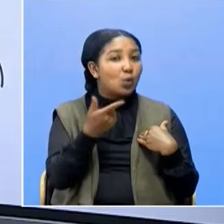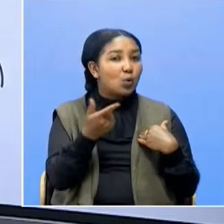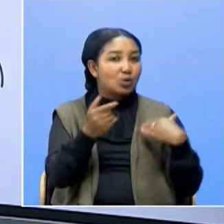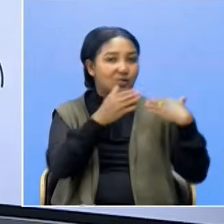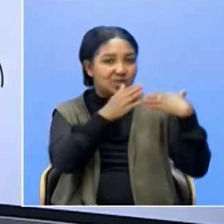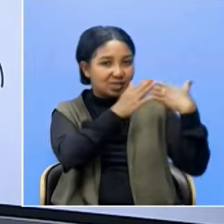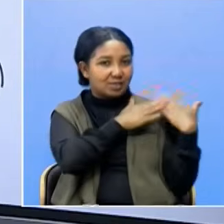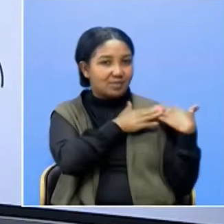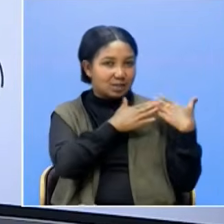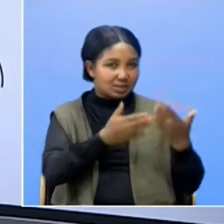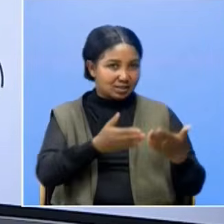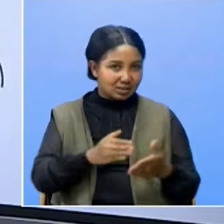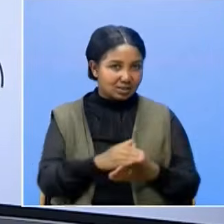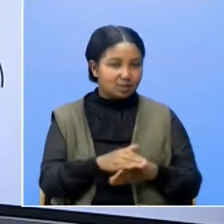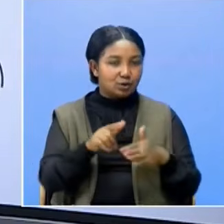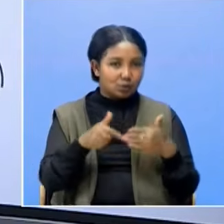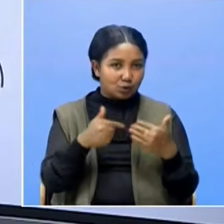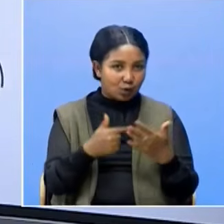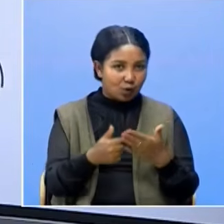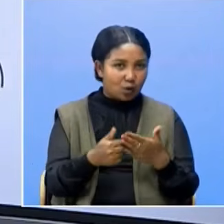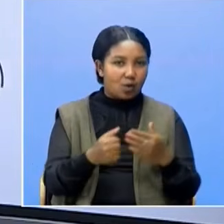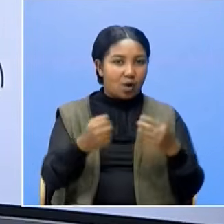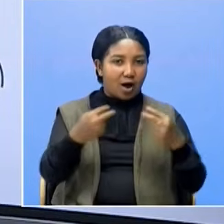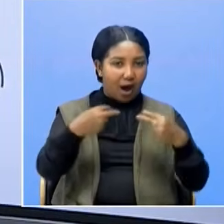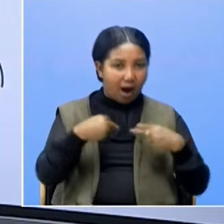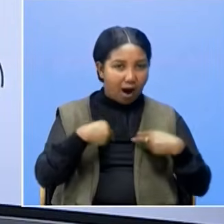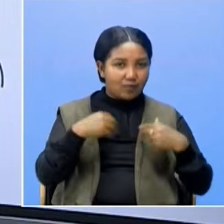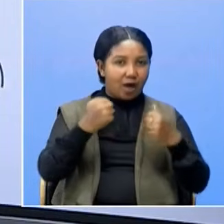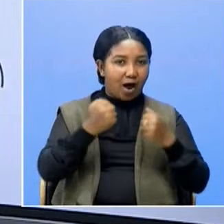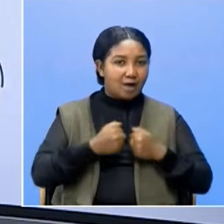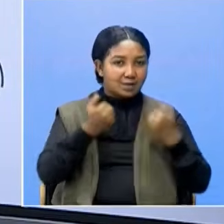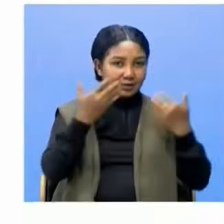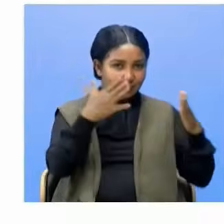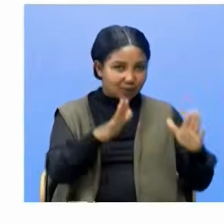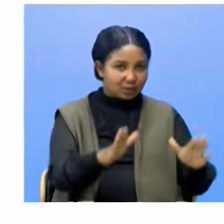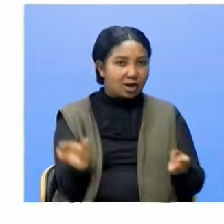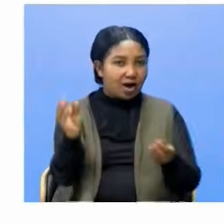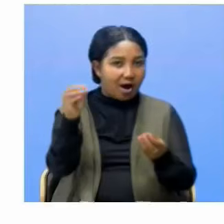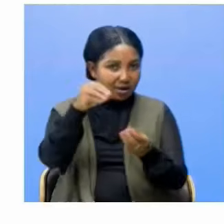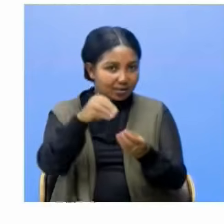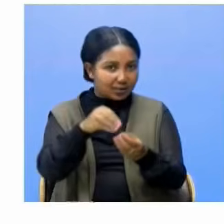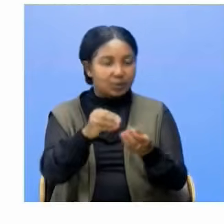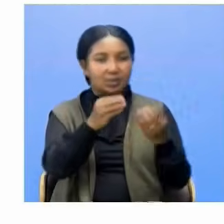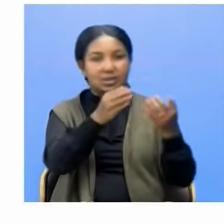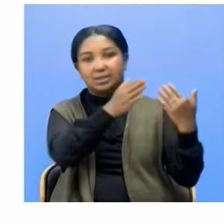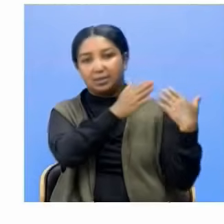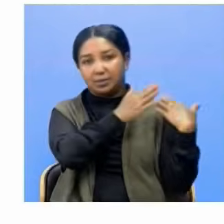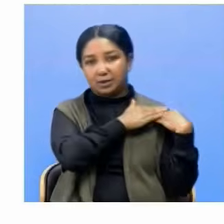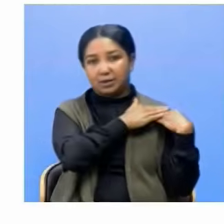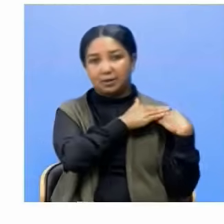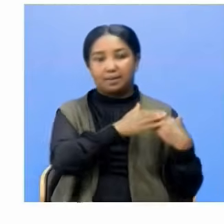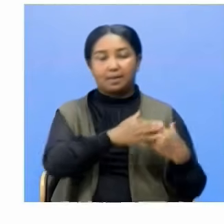what? A subject. So after have and has, there follows what? A subject.